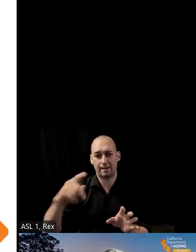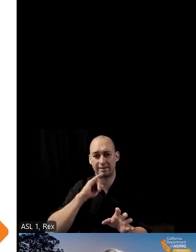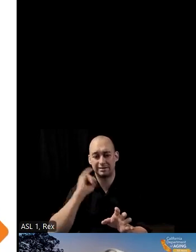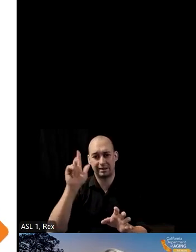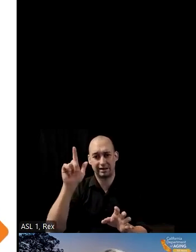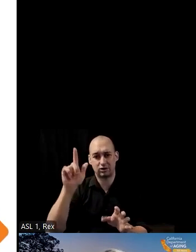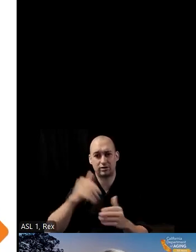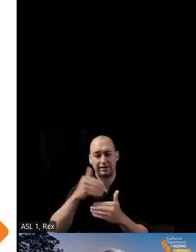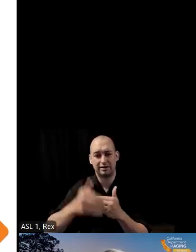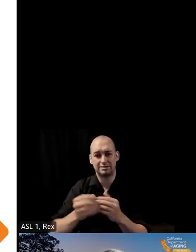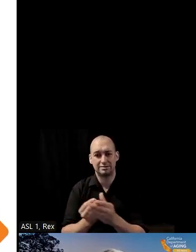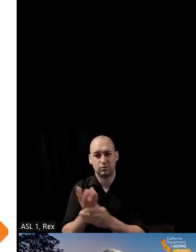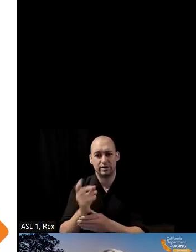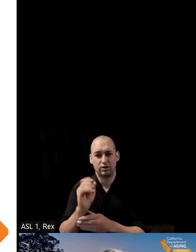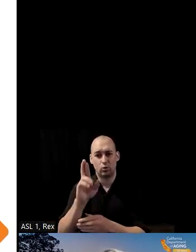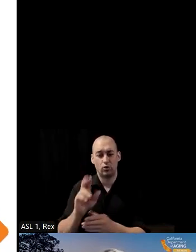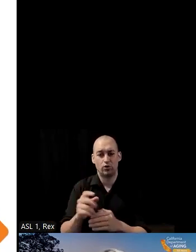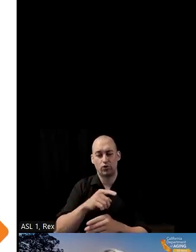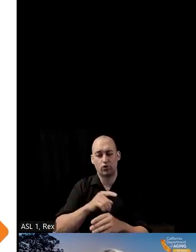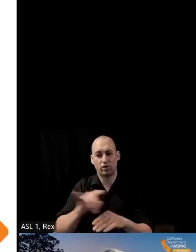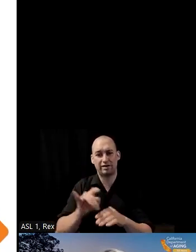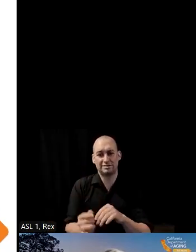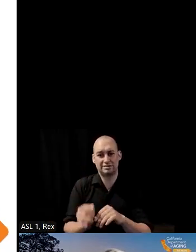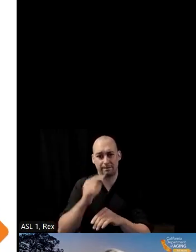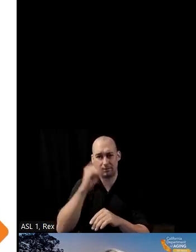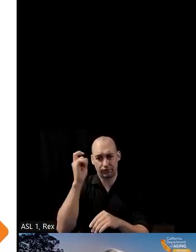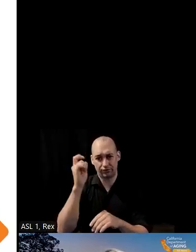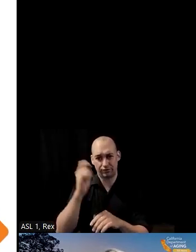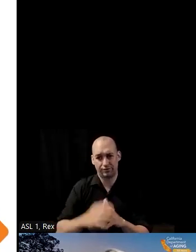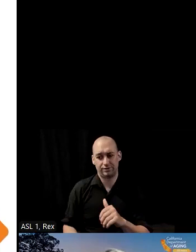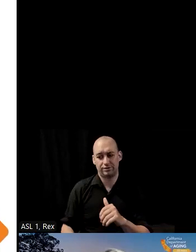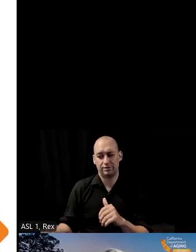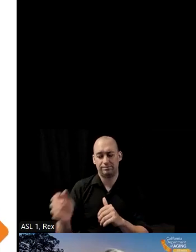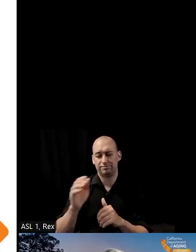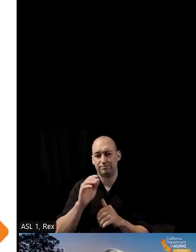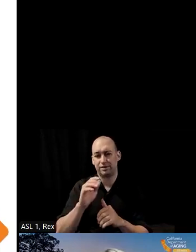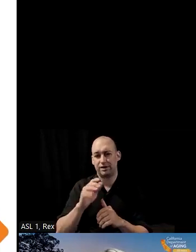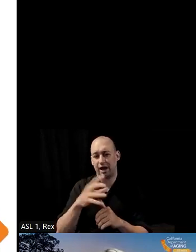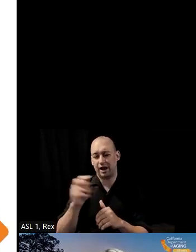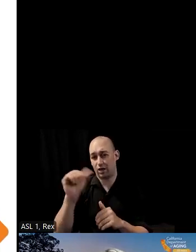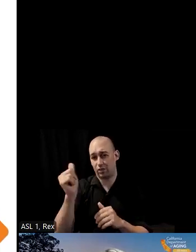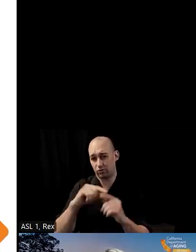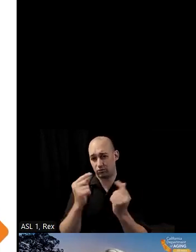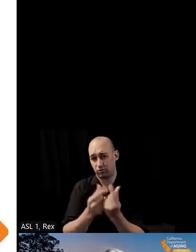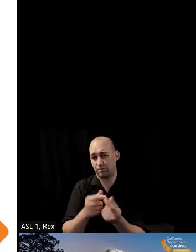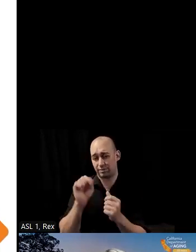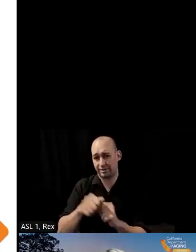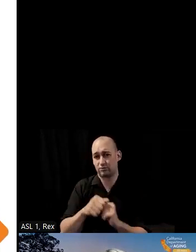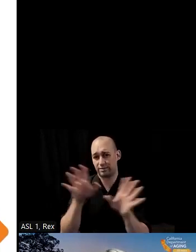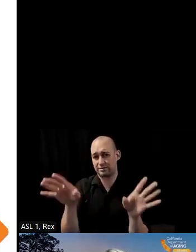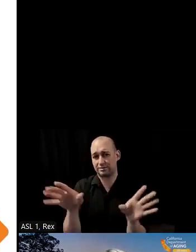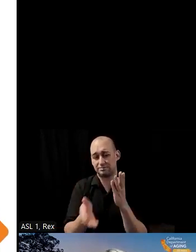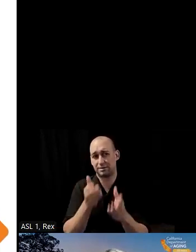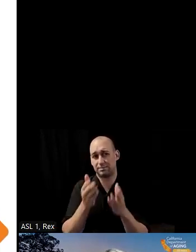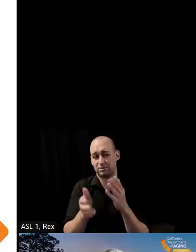next spring or early summer. And the Department of Healthcare Services is on track to release theirs probably